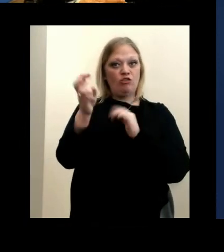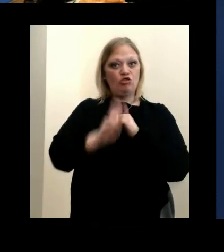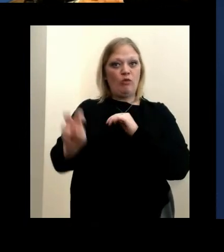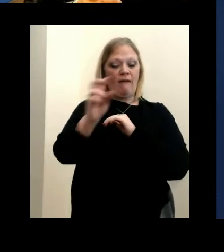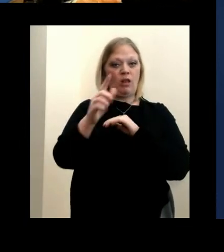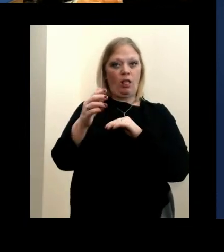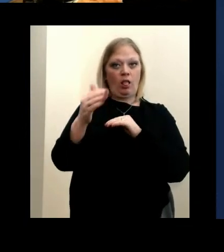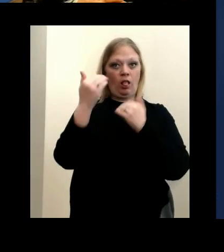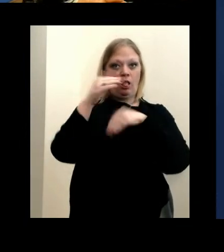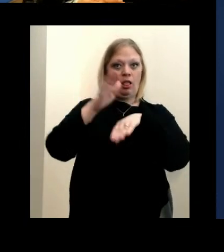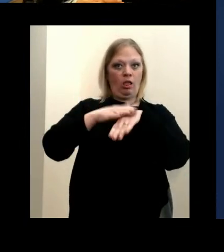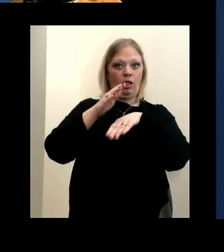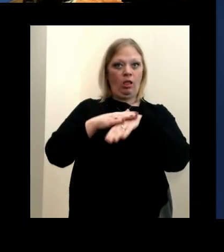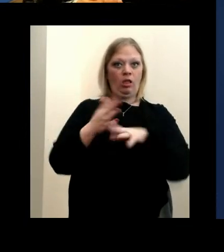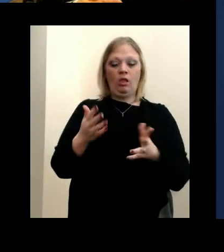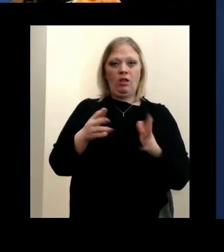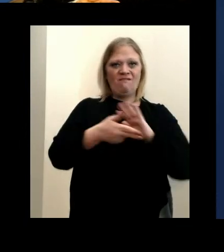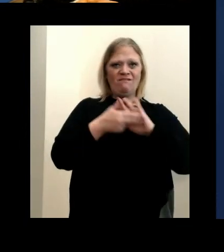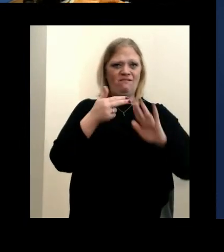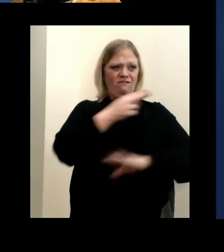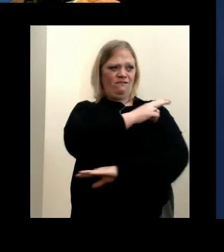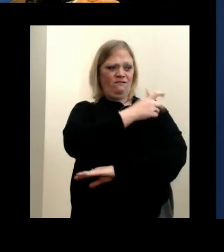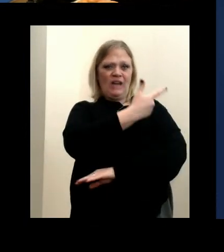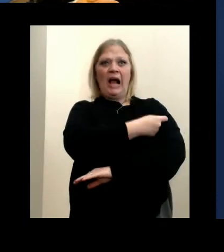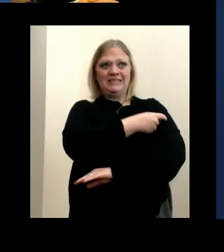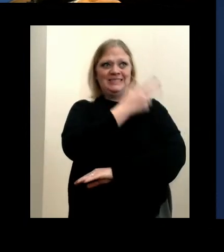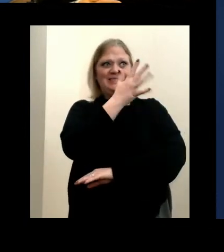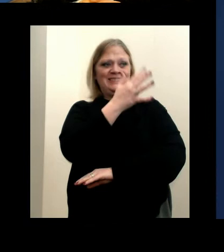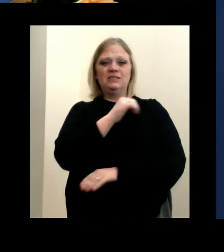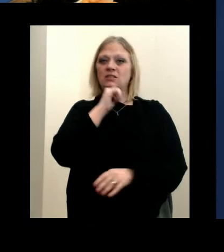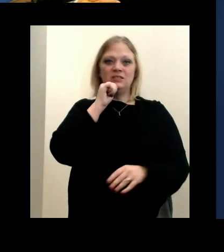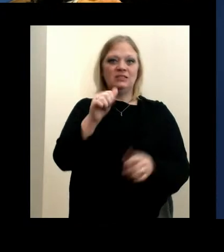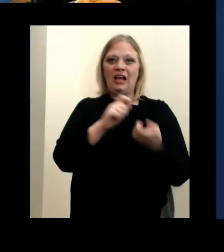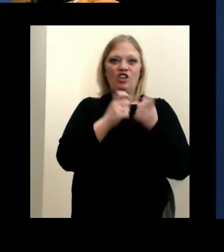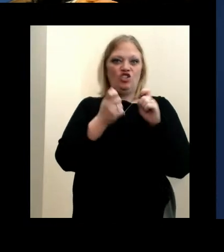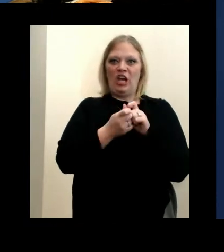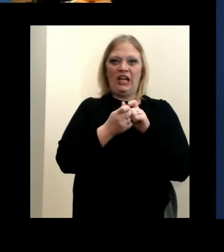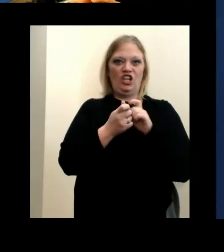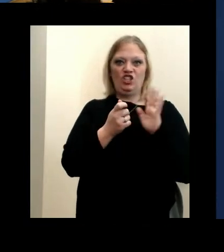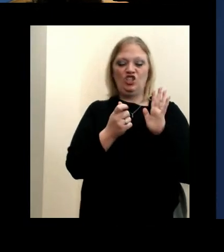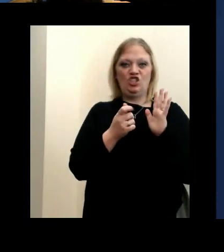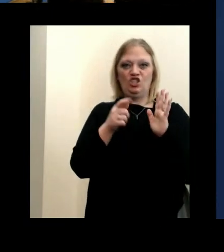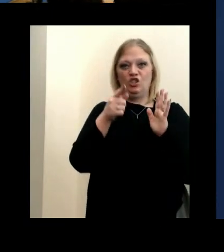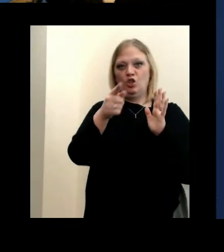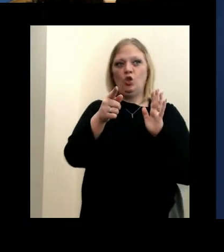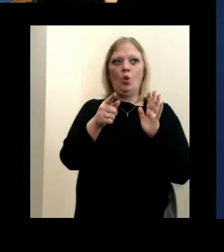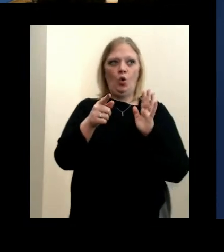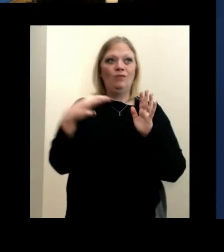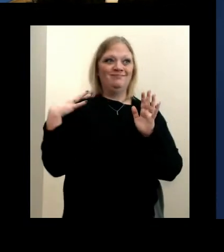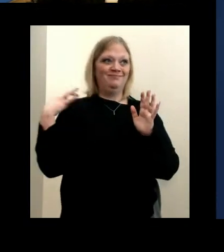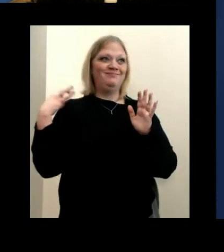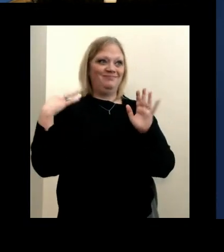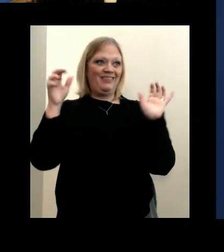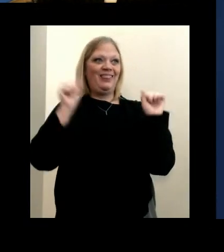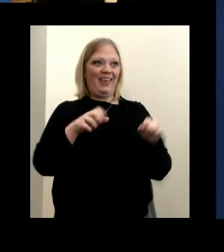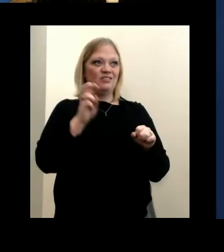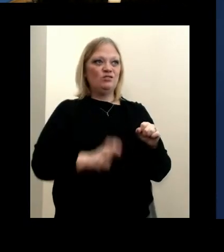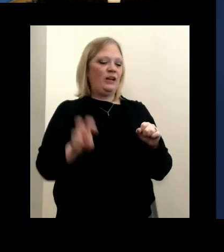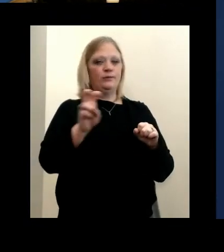status does not change your ability to travel outside of New York State or outside of the contiguous states.